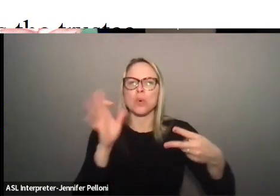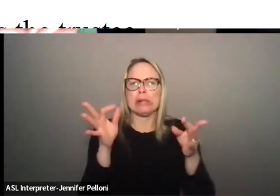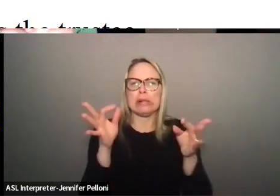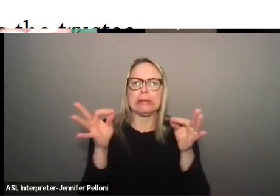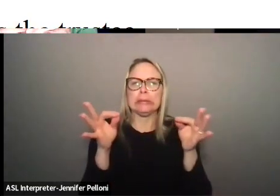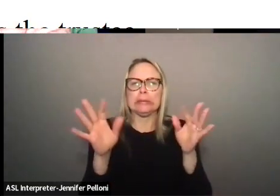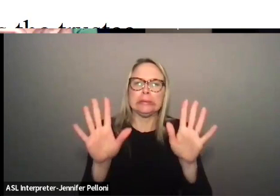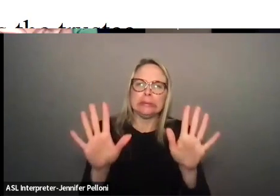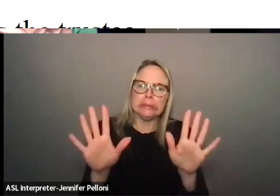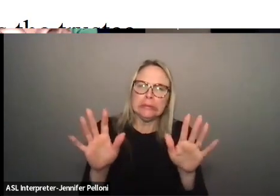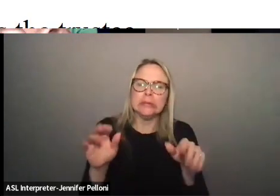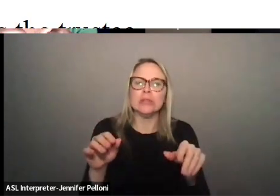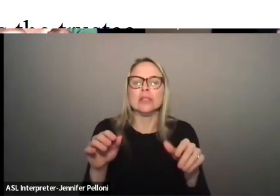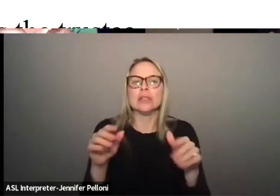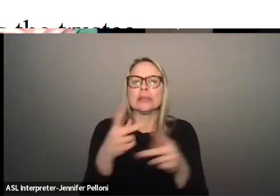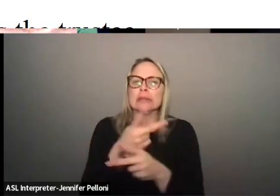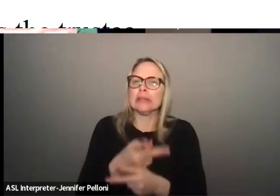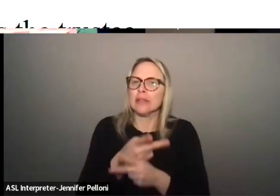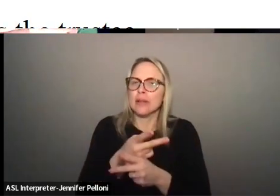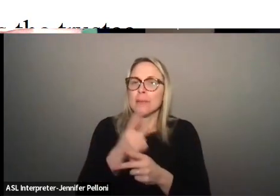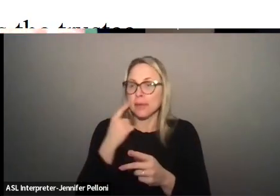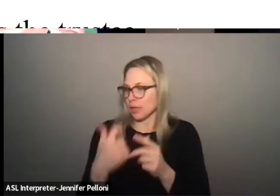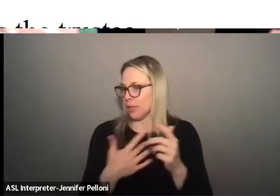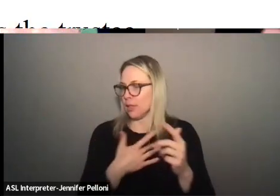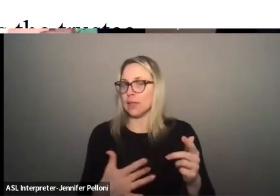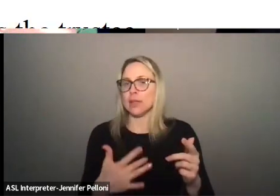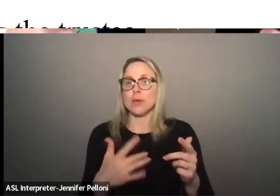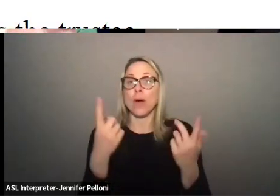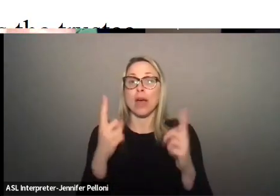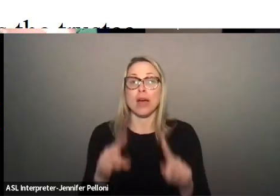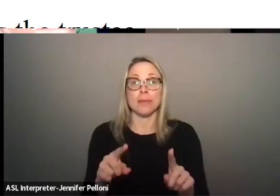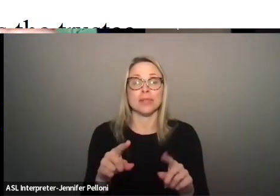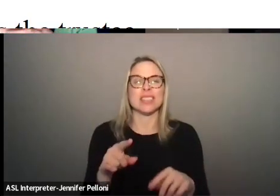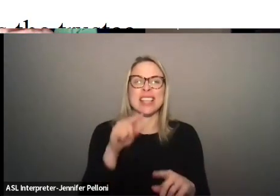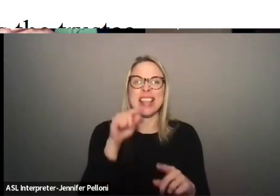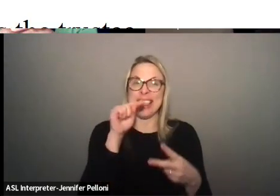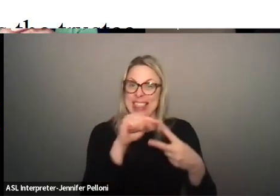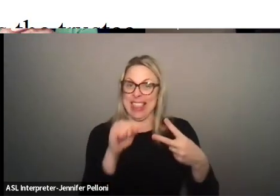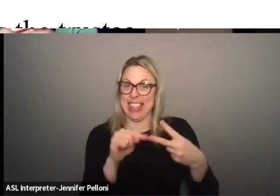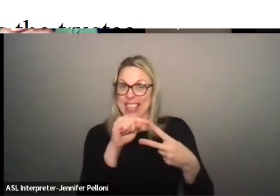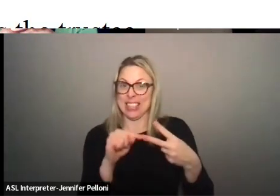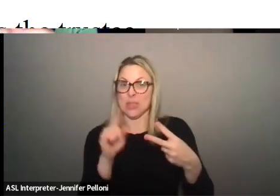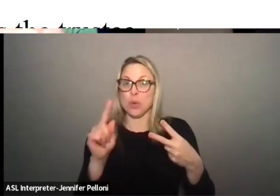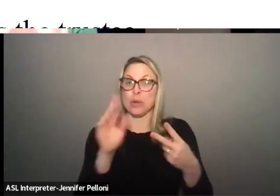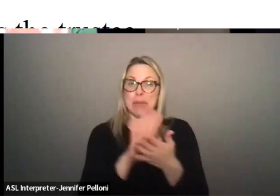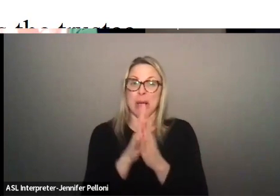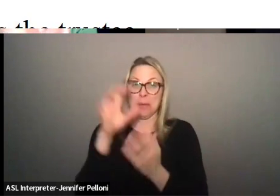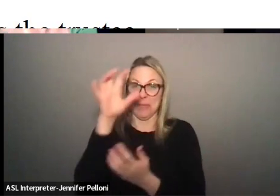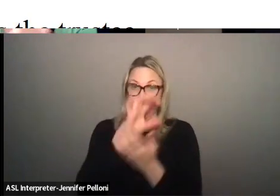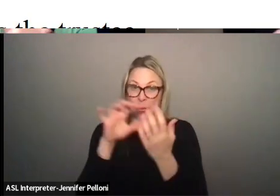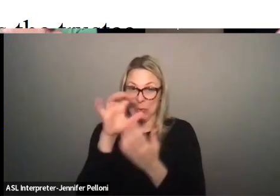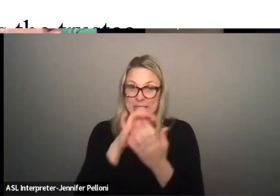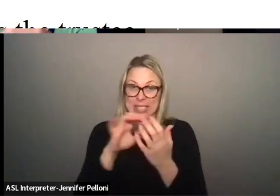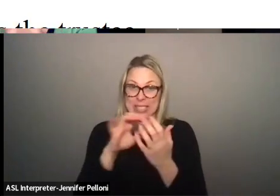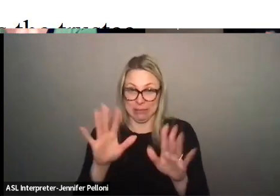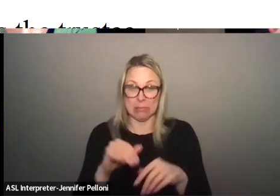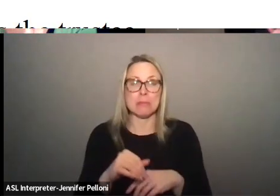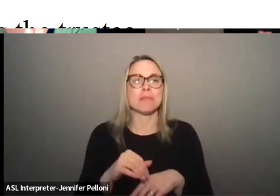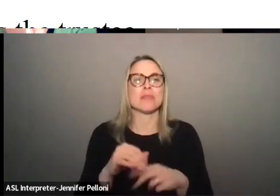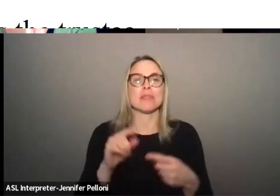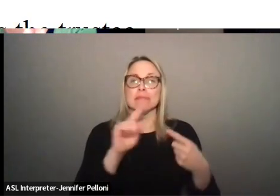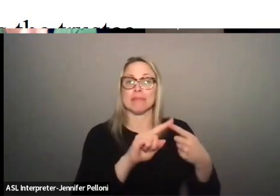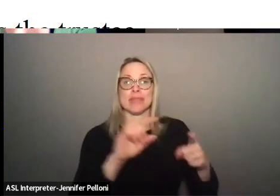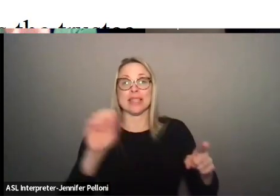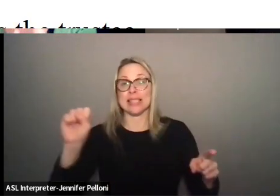because many times this can get confusing. So a standalone